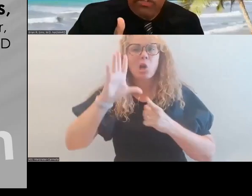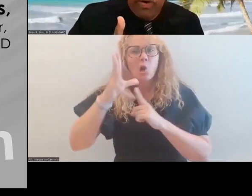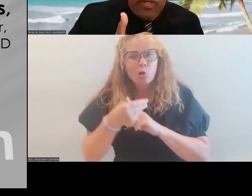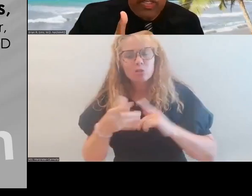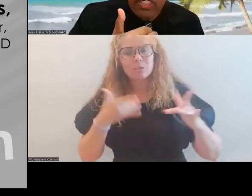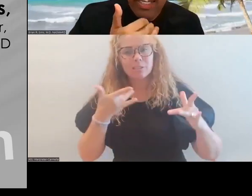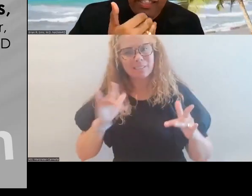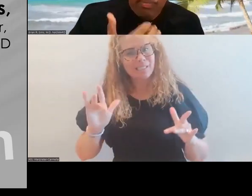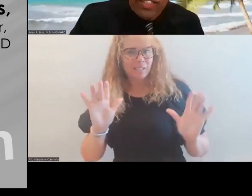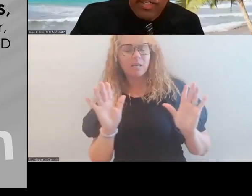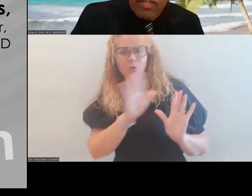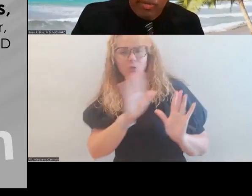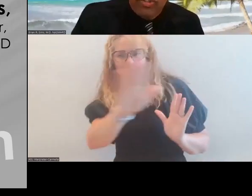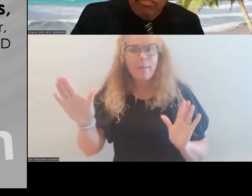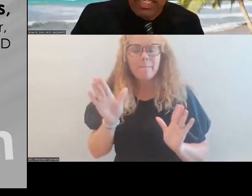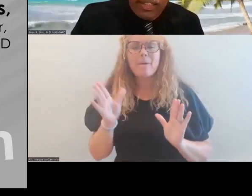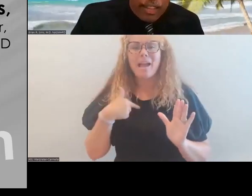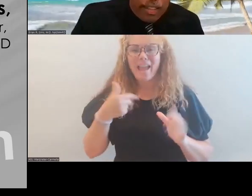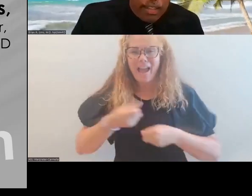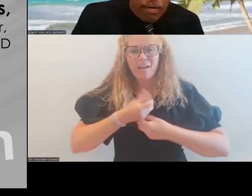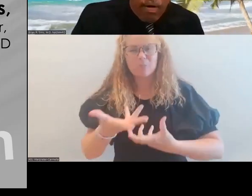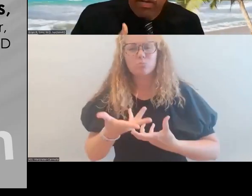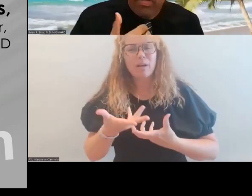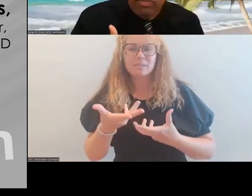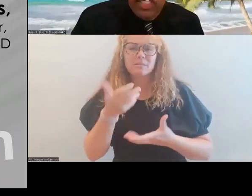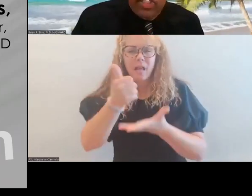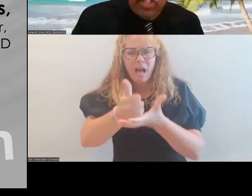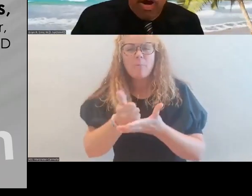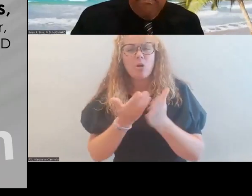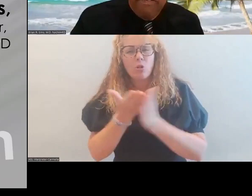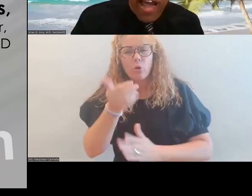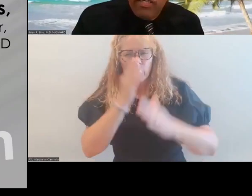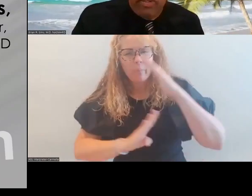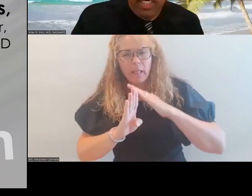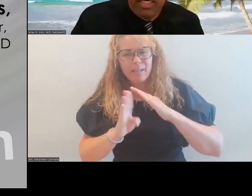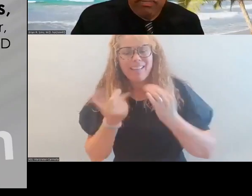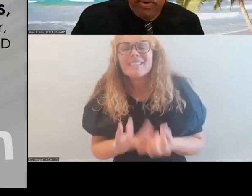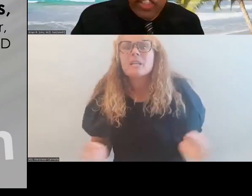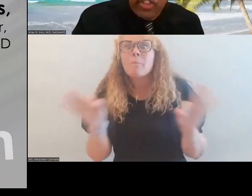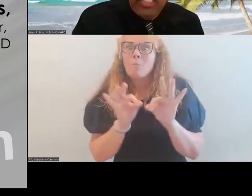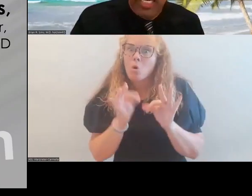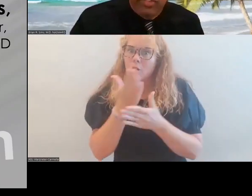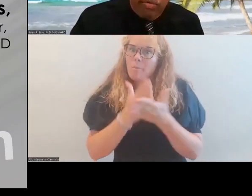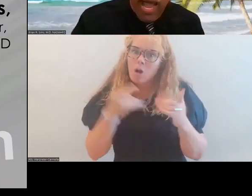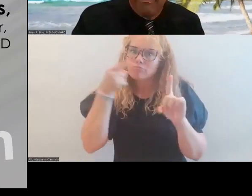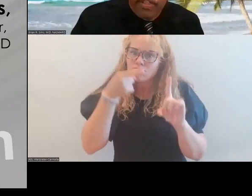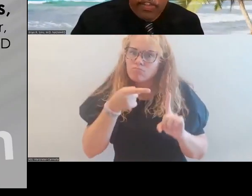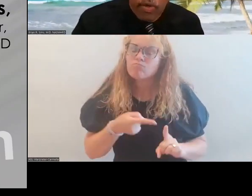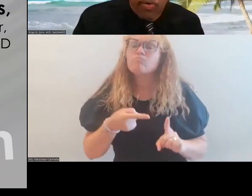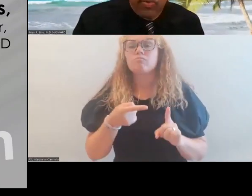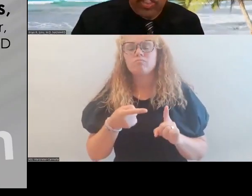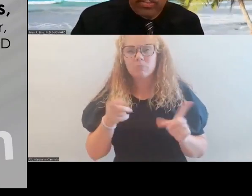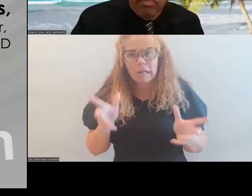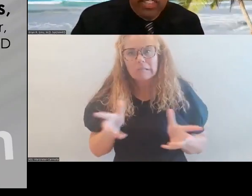And most of all, express cultural humility. All of those pieces are valuable points that drive